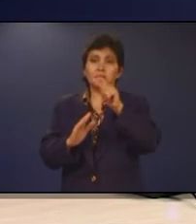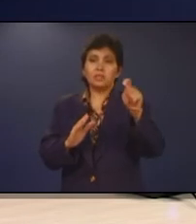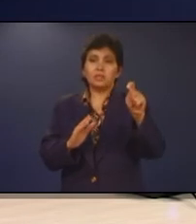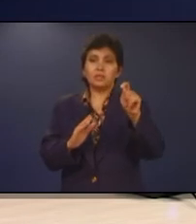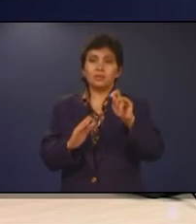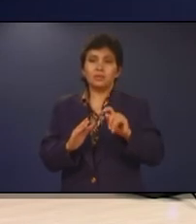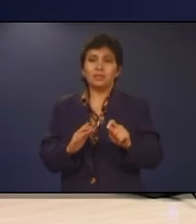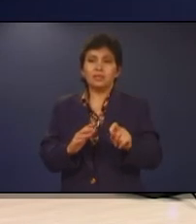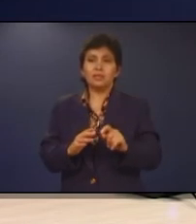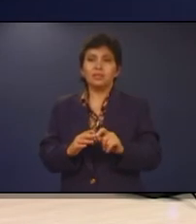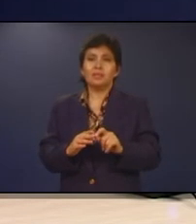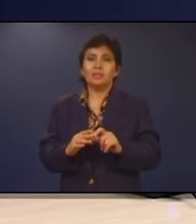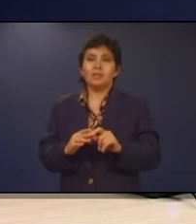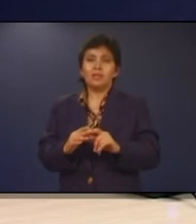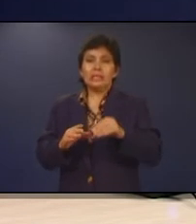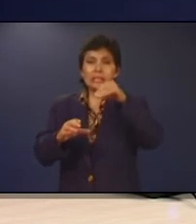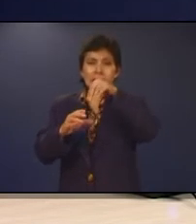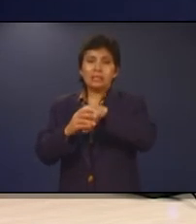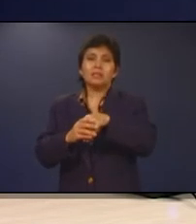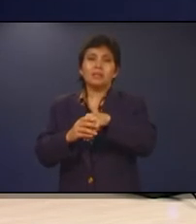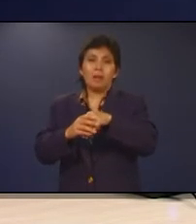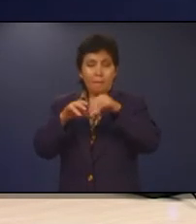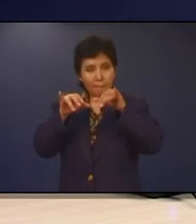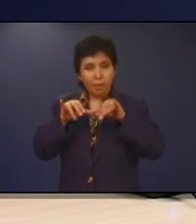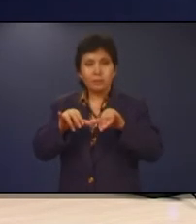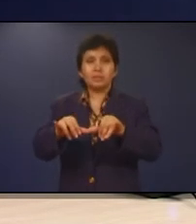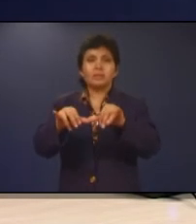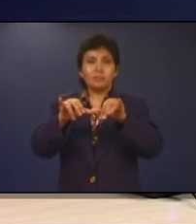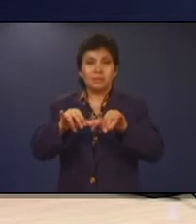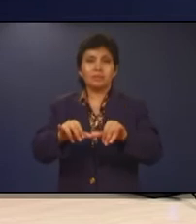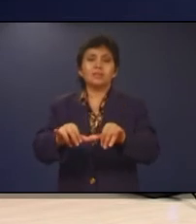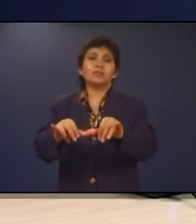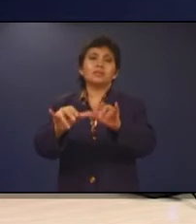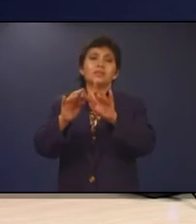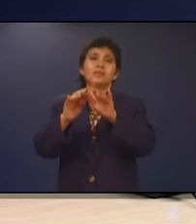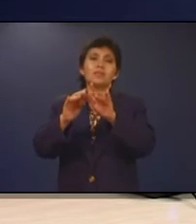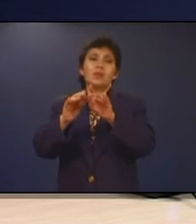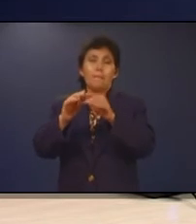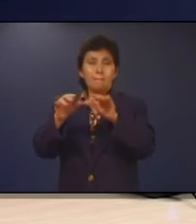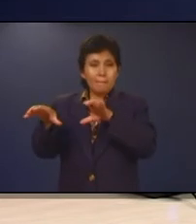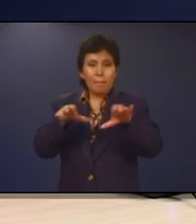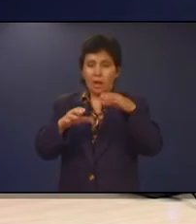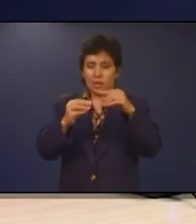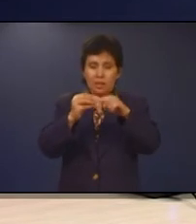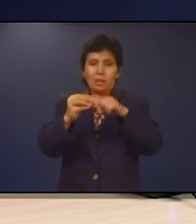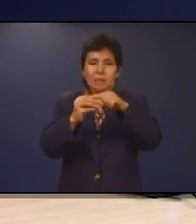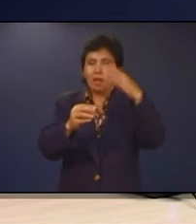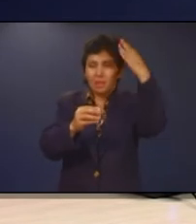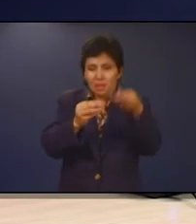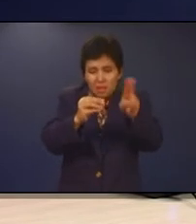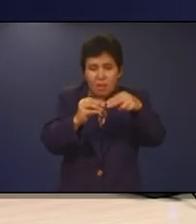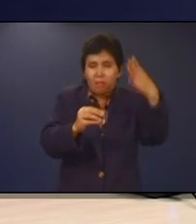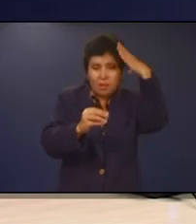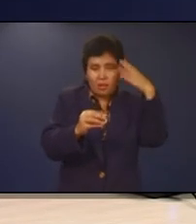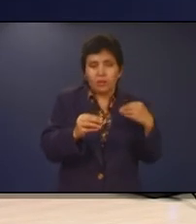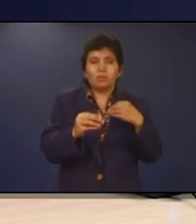your interest in pursuing something or your interest in obtaining that knowledge becomes reduced. You don't